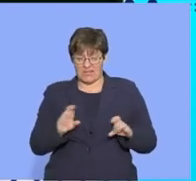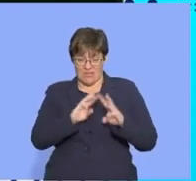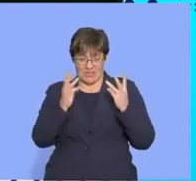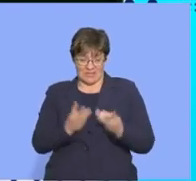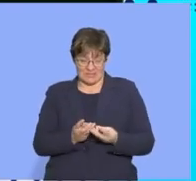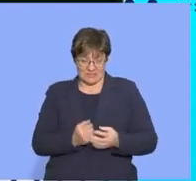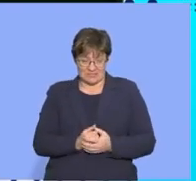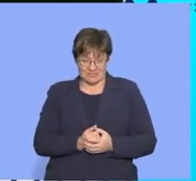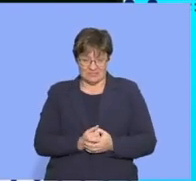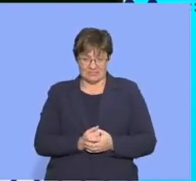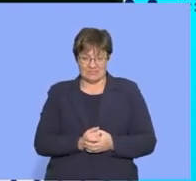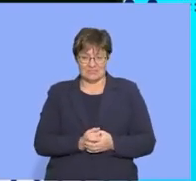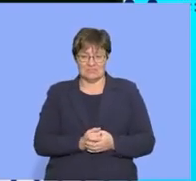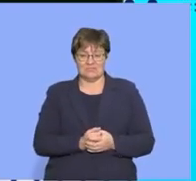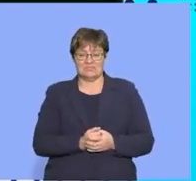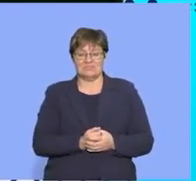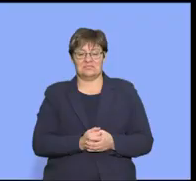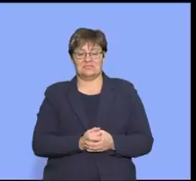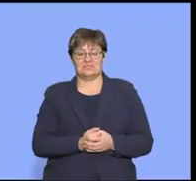or ruled the Earth.